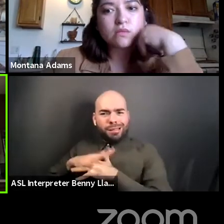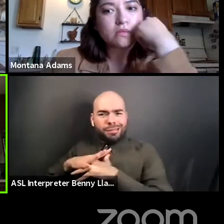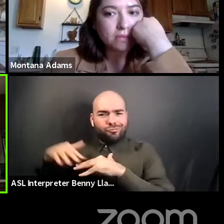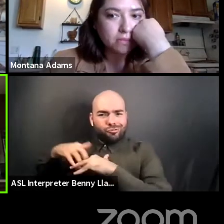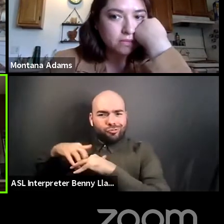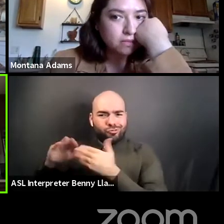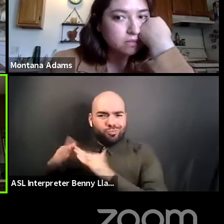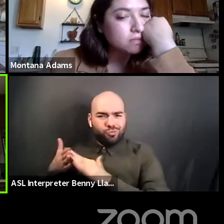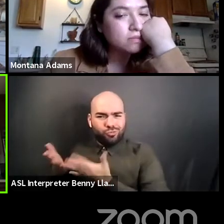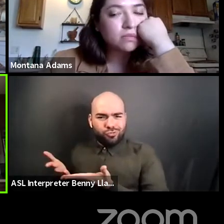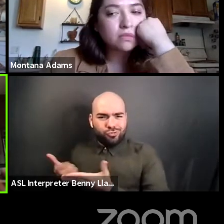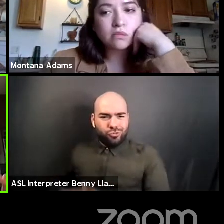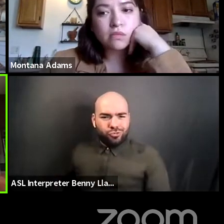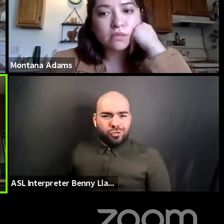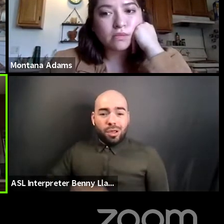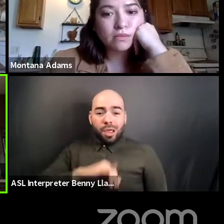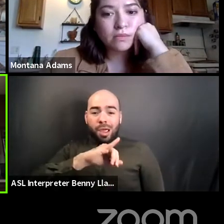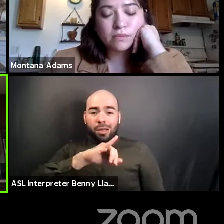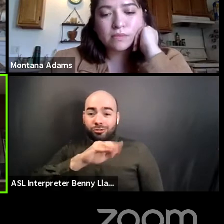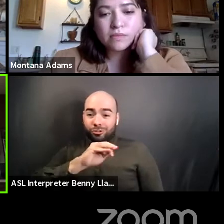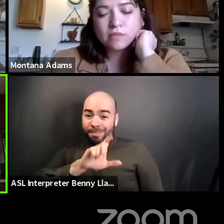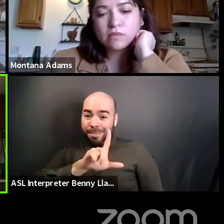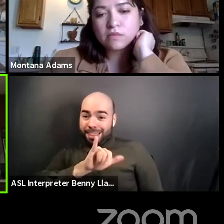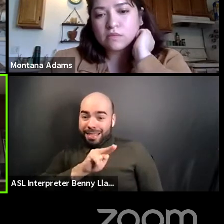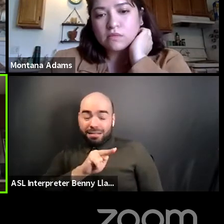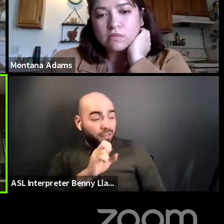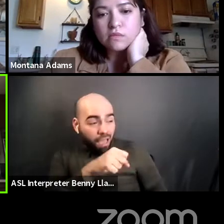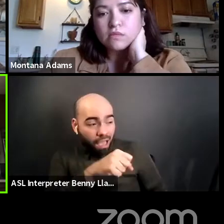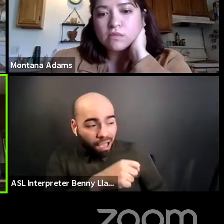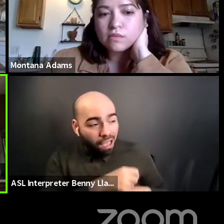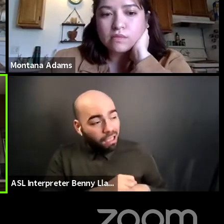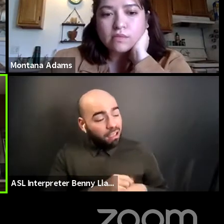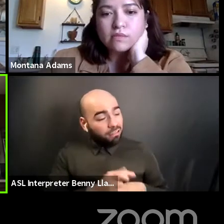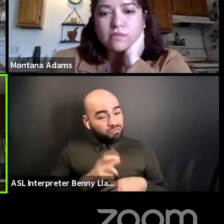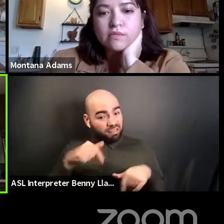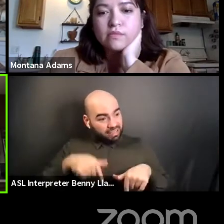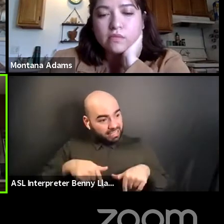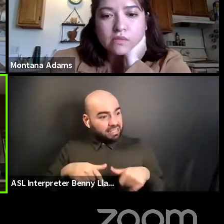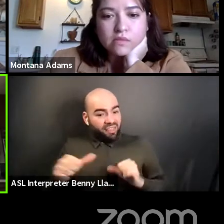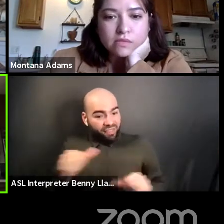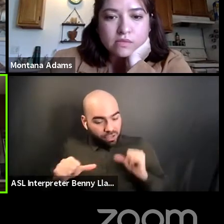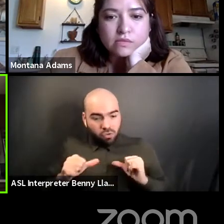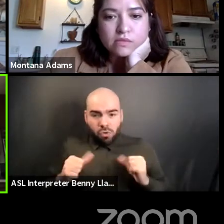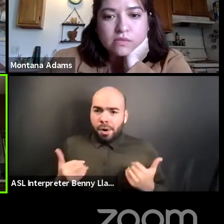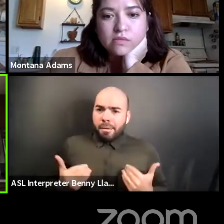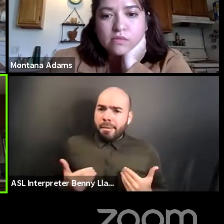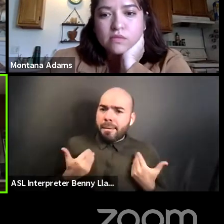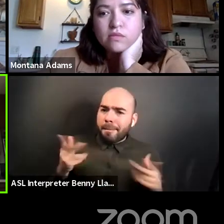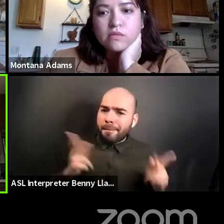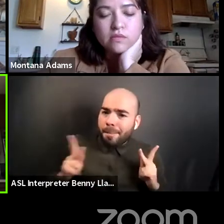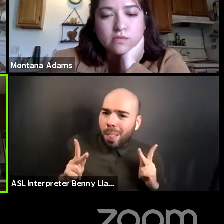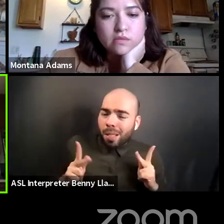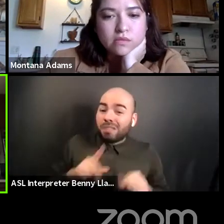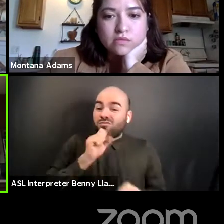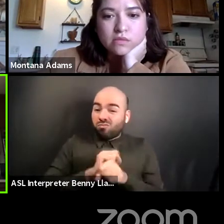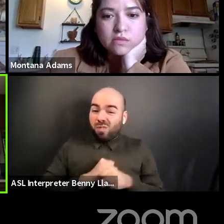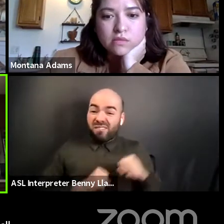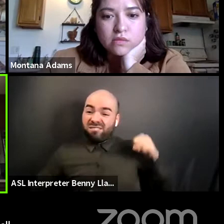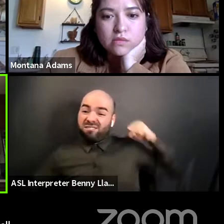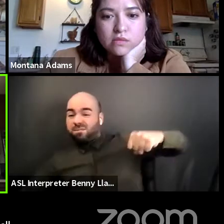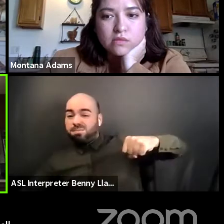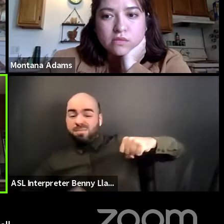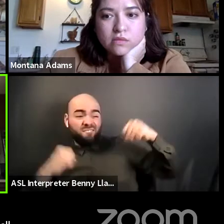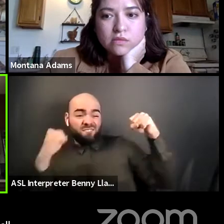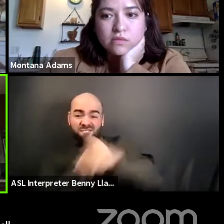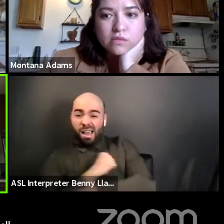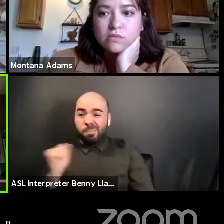young people, can really push back. I mean, in all